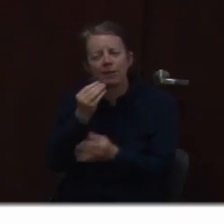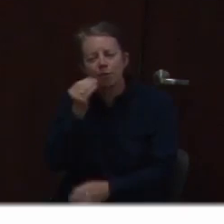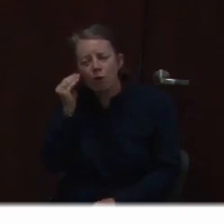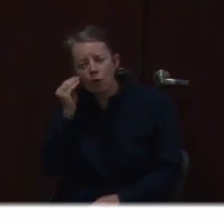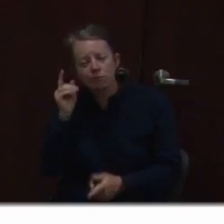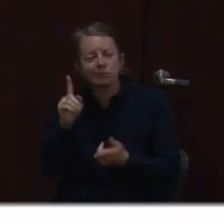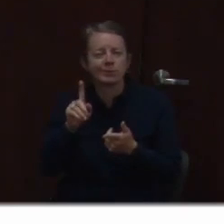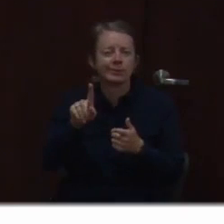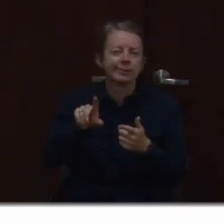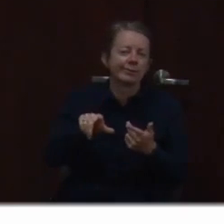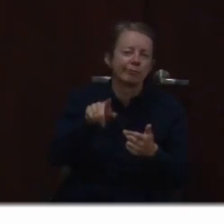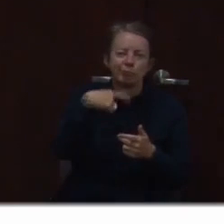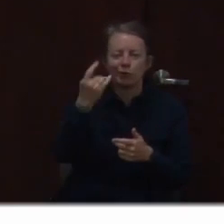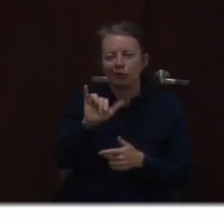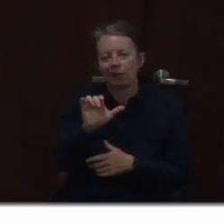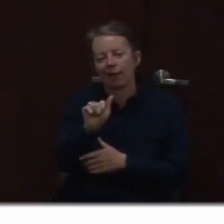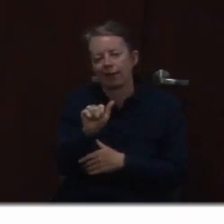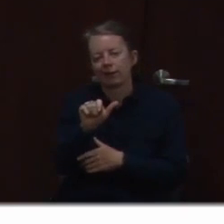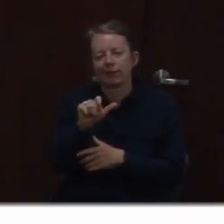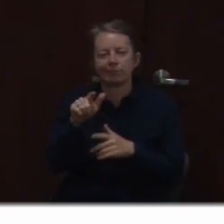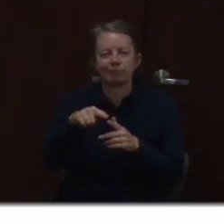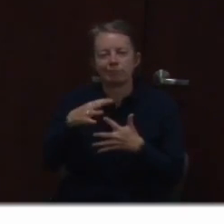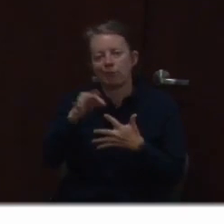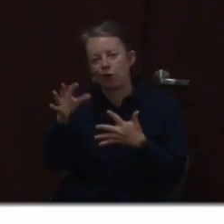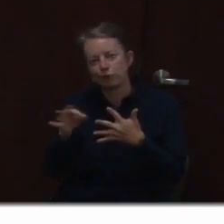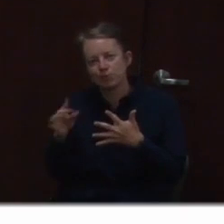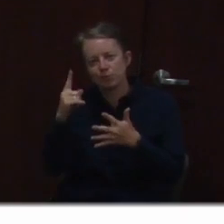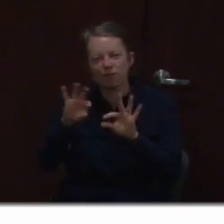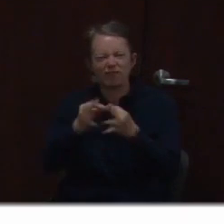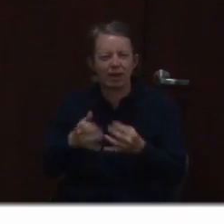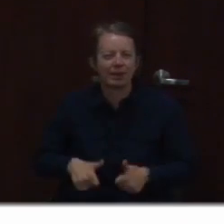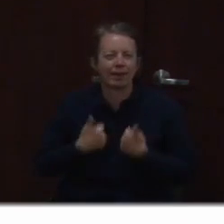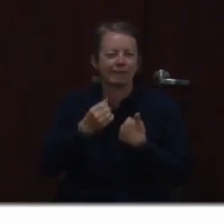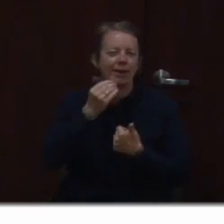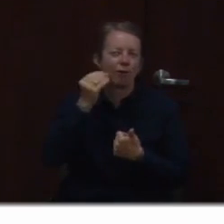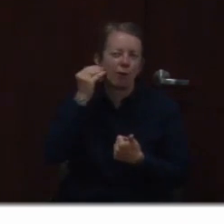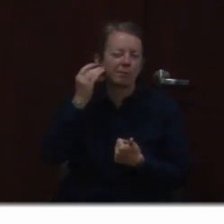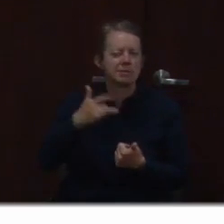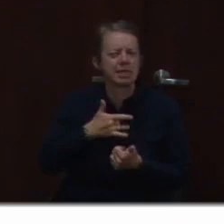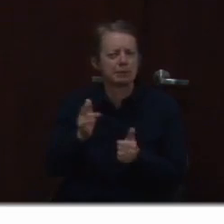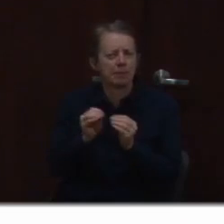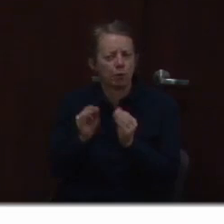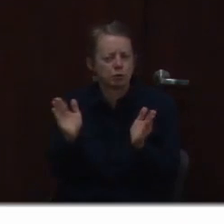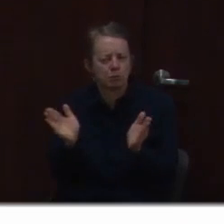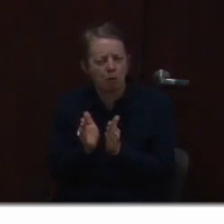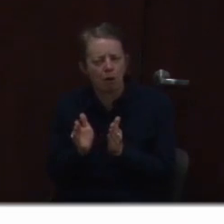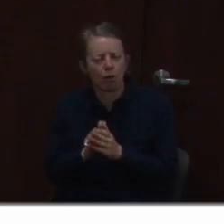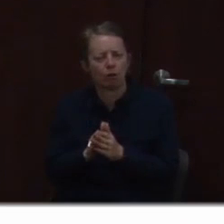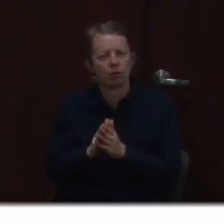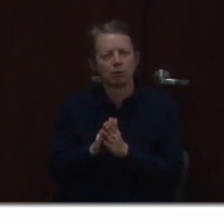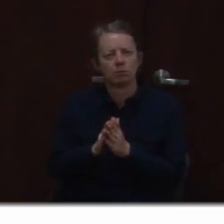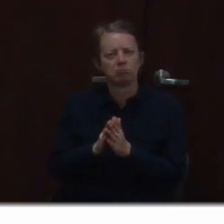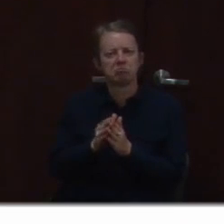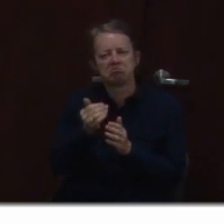alternative family living homes. And they're usually smaller in bed